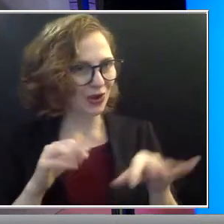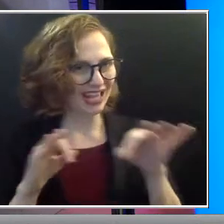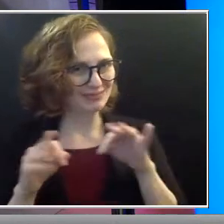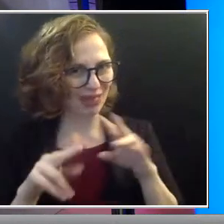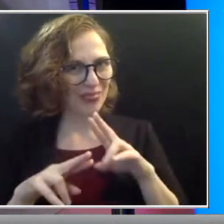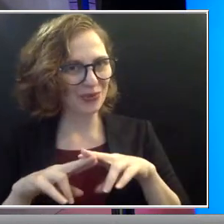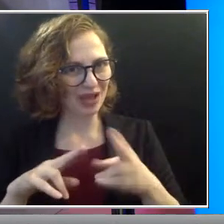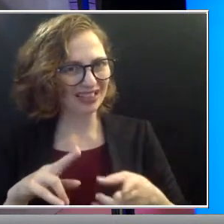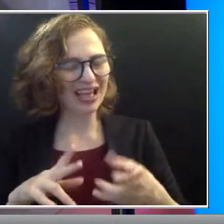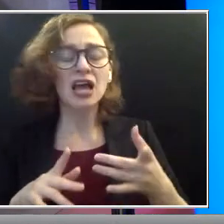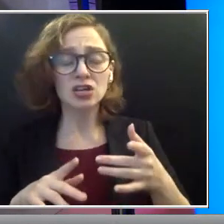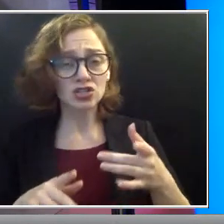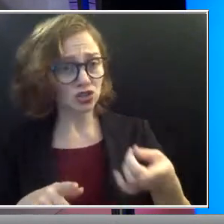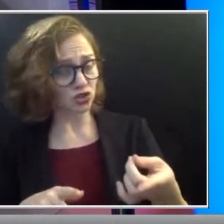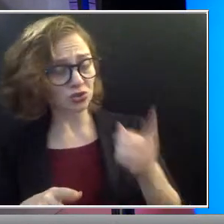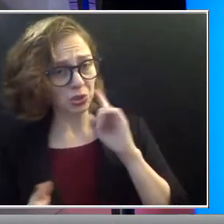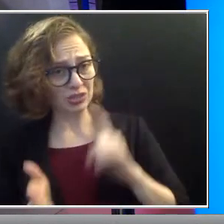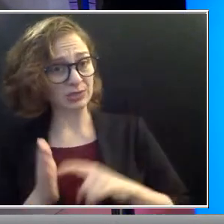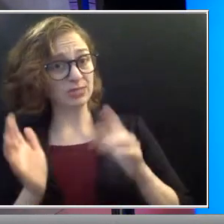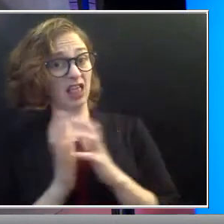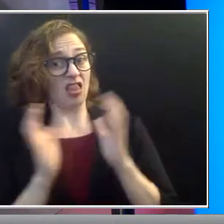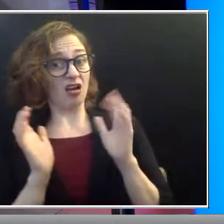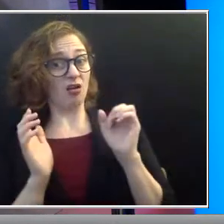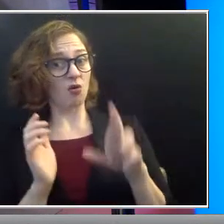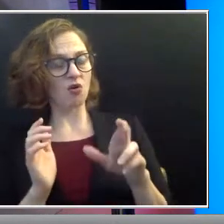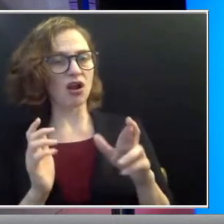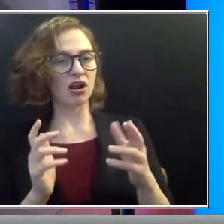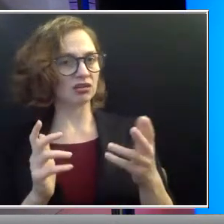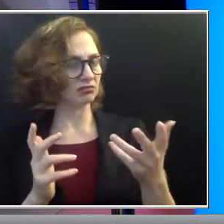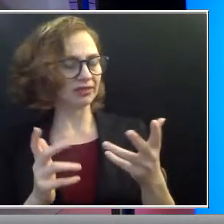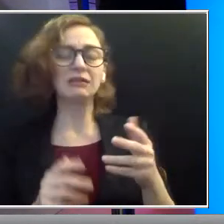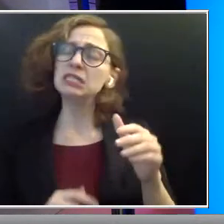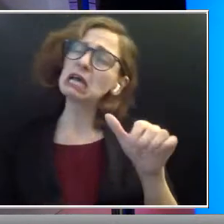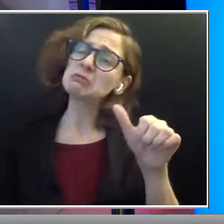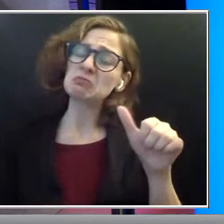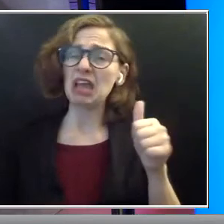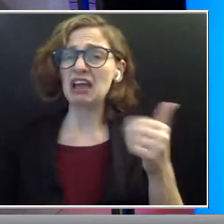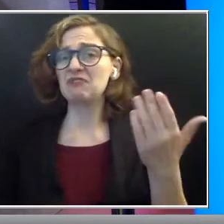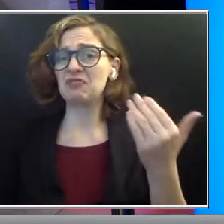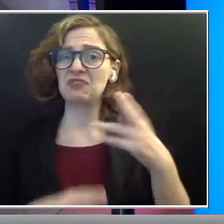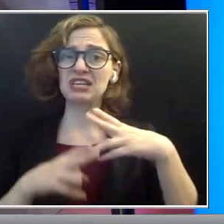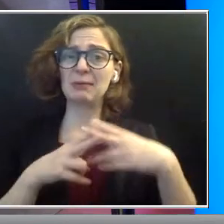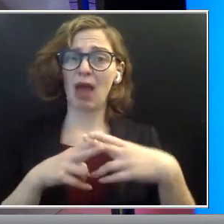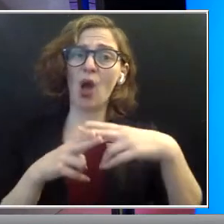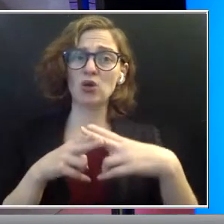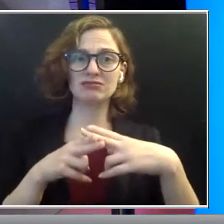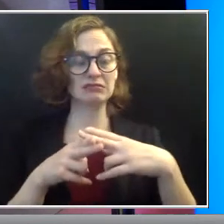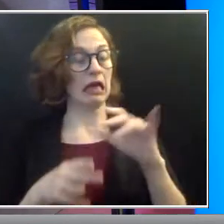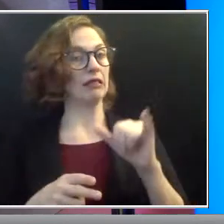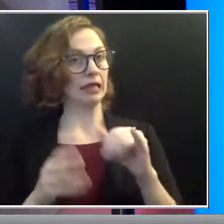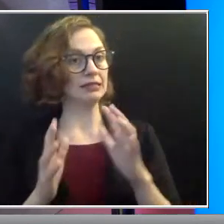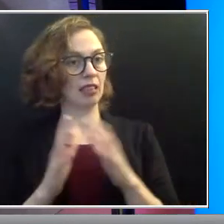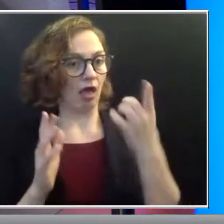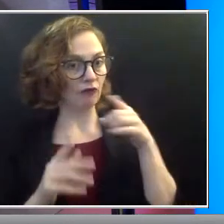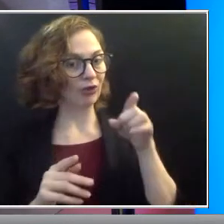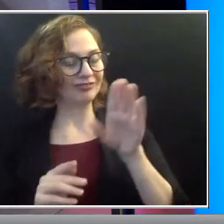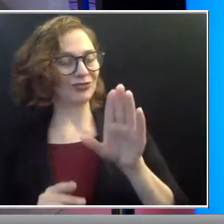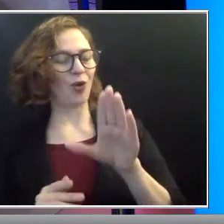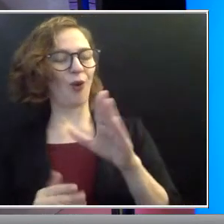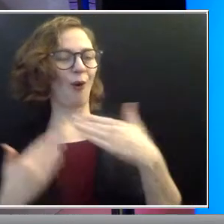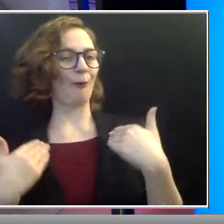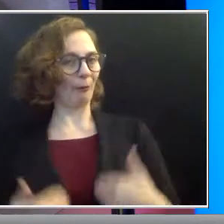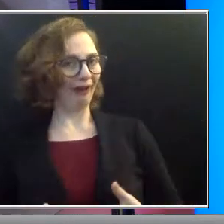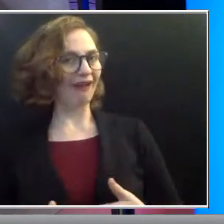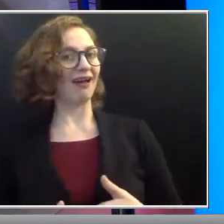pounds? No, I think it was like 10 to 15 pounds, yeah. Which is a lot on your frame. Yeah. And you'd missed a couple of